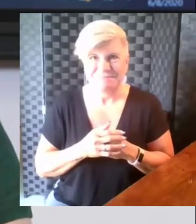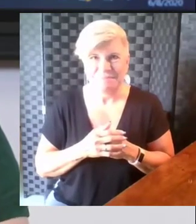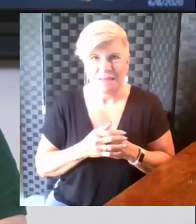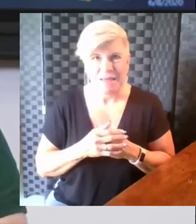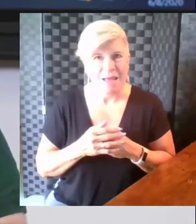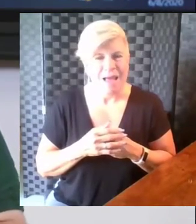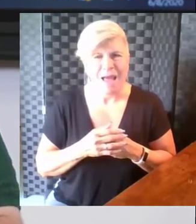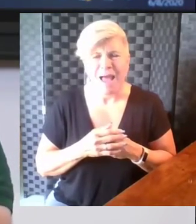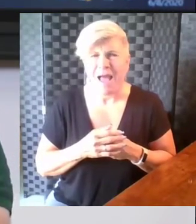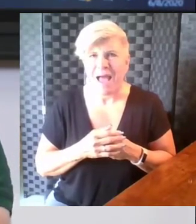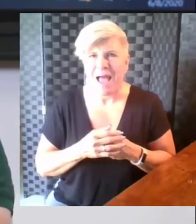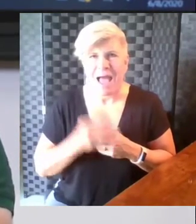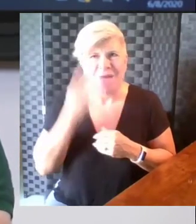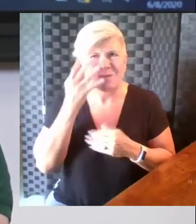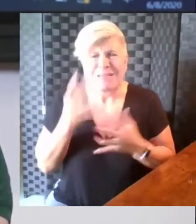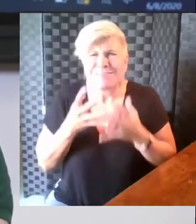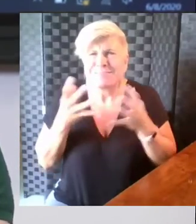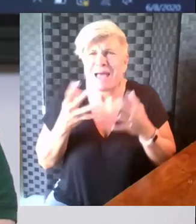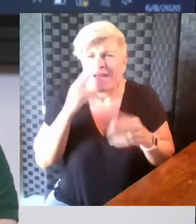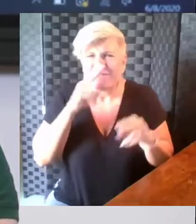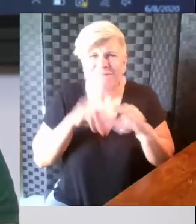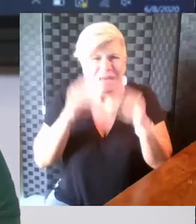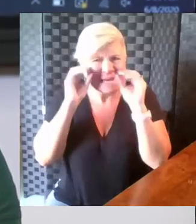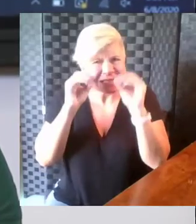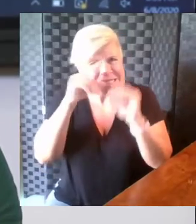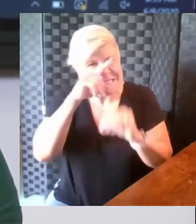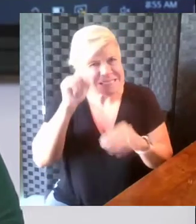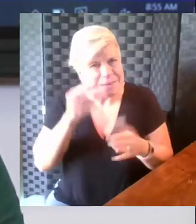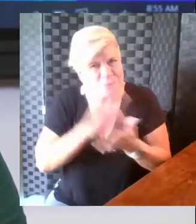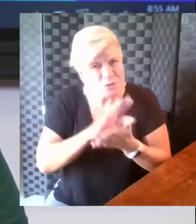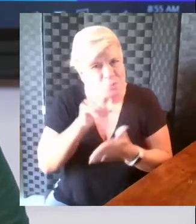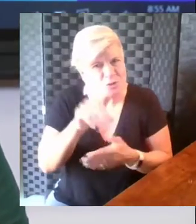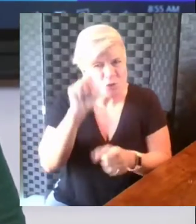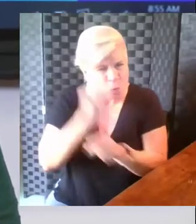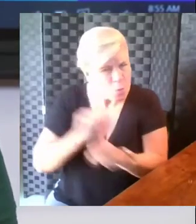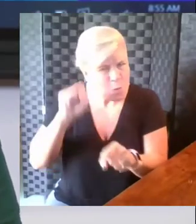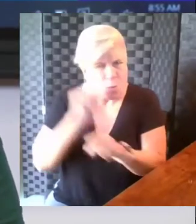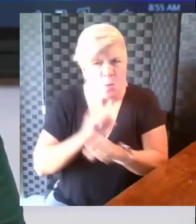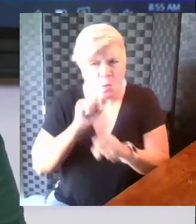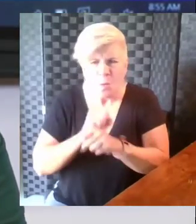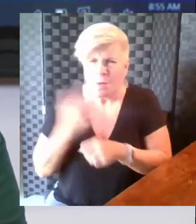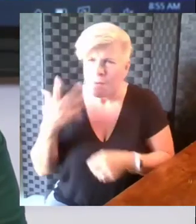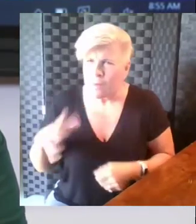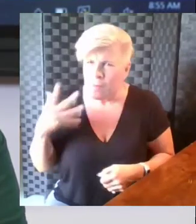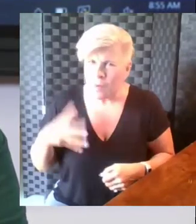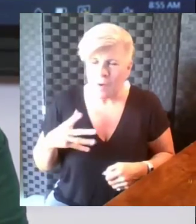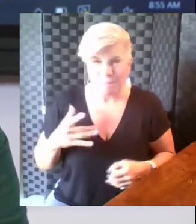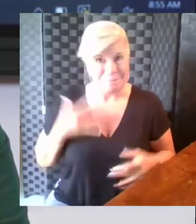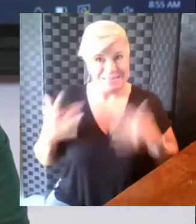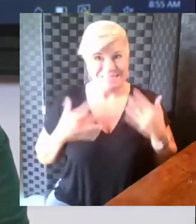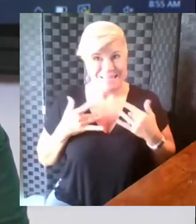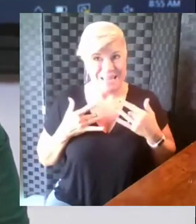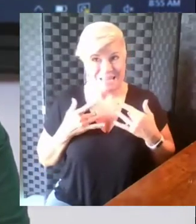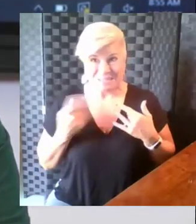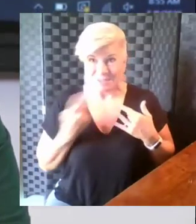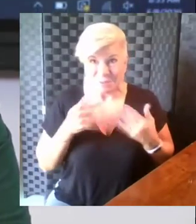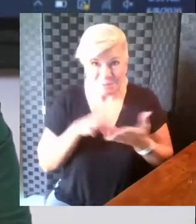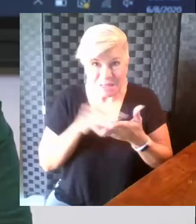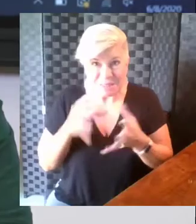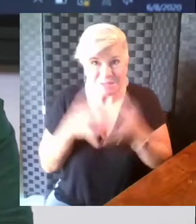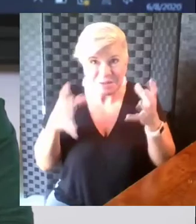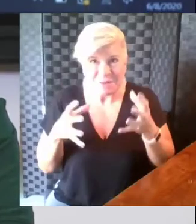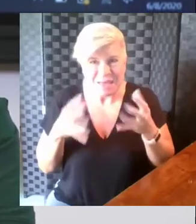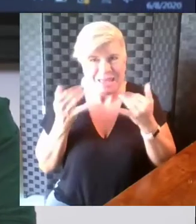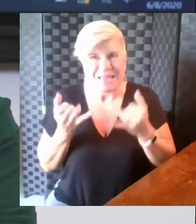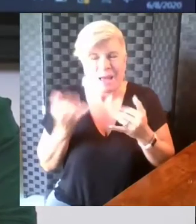I've had a lot of fun learning this summer and teaching summer school, and I know you've been working really hard, but I'm excited that we've learned so much and that it's time for a